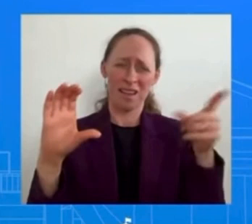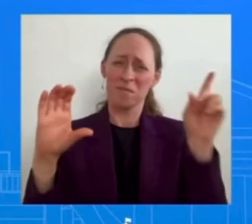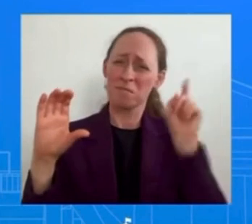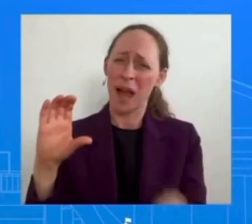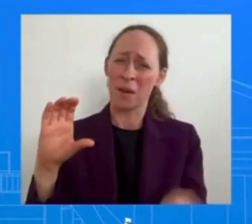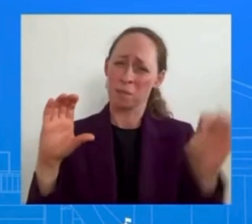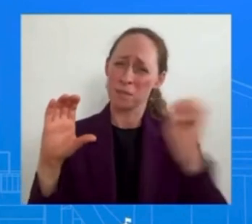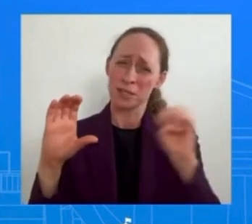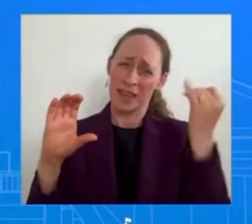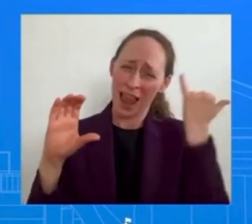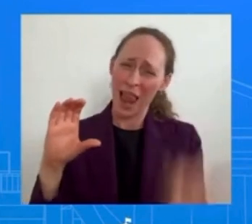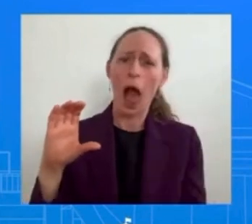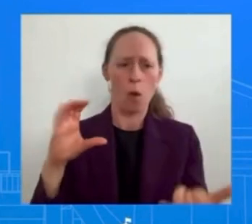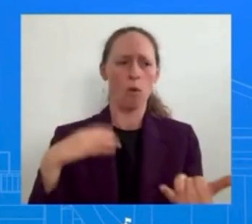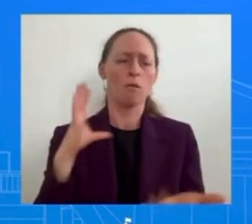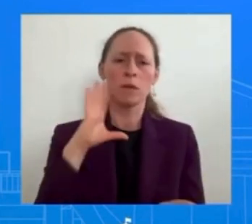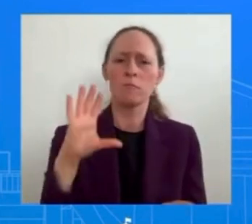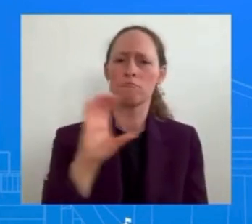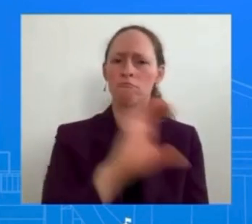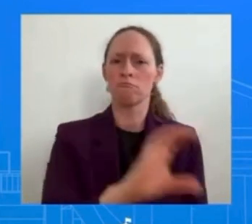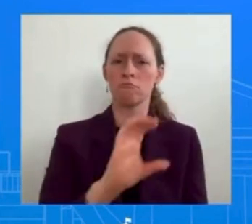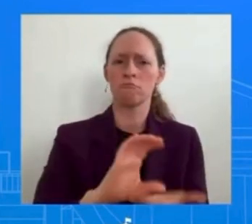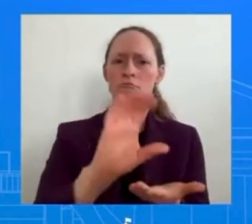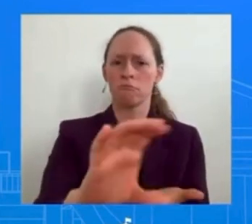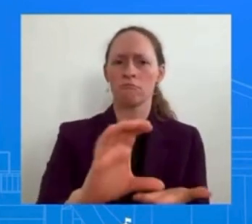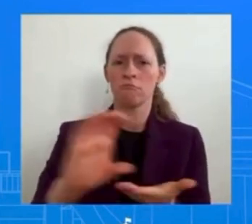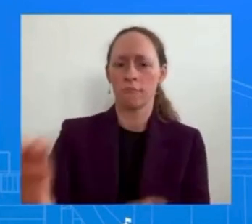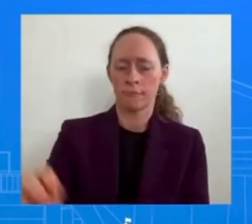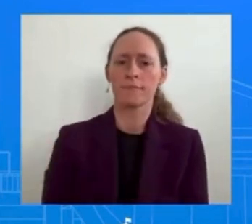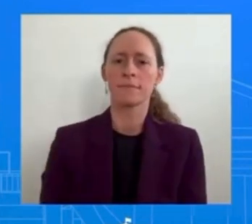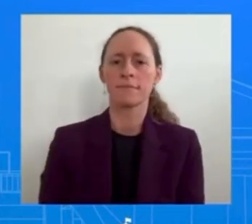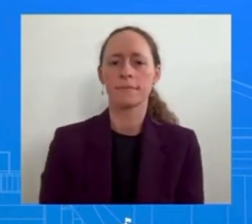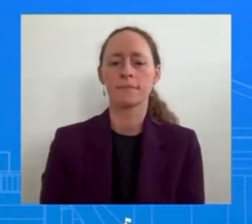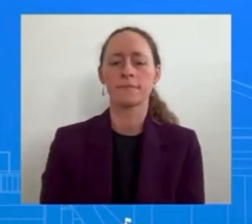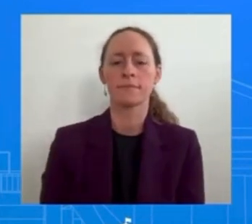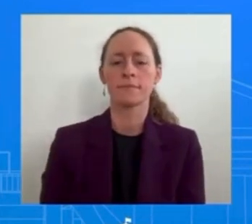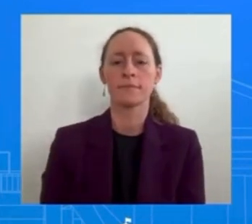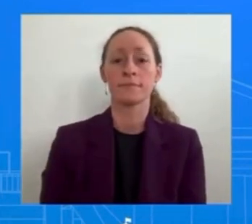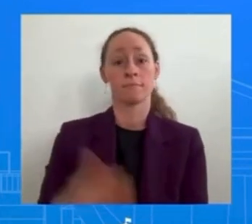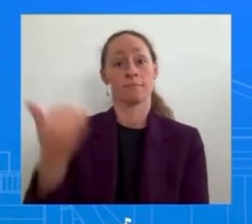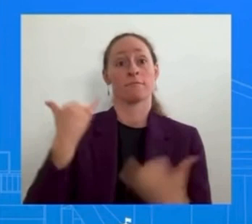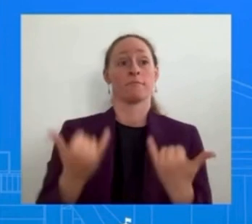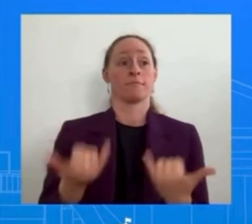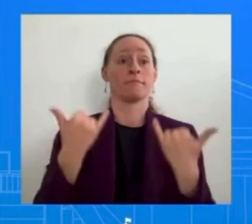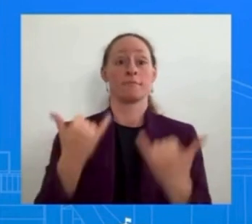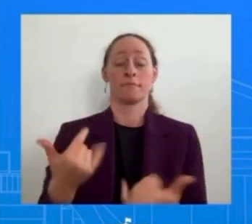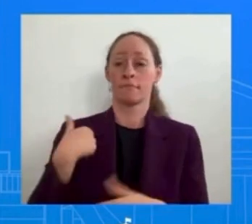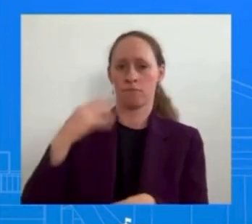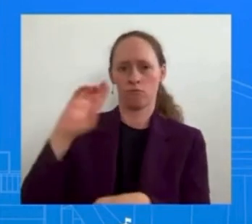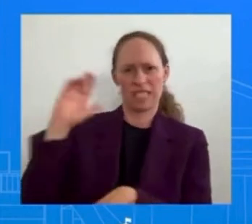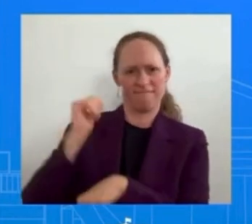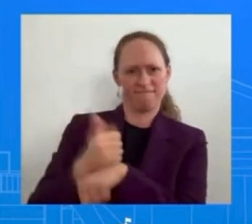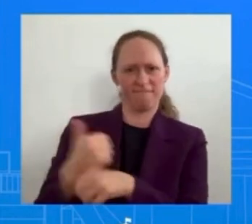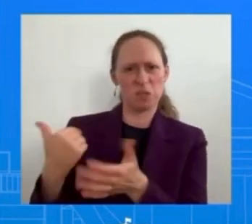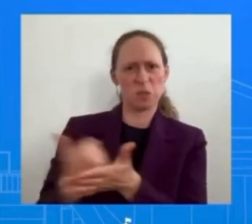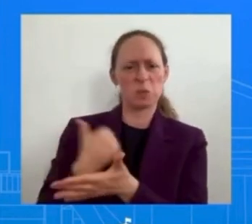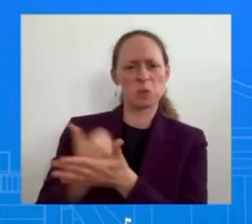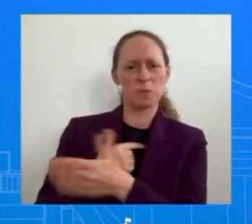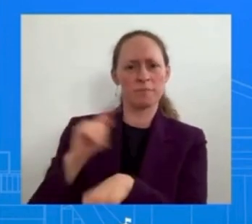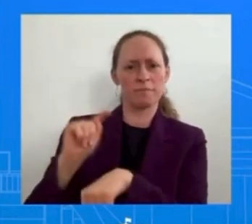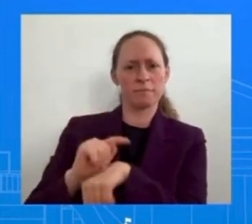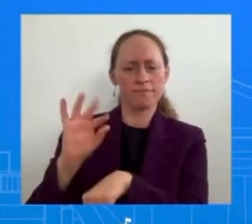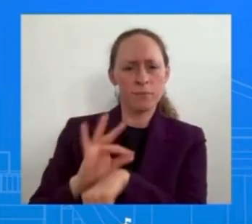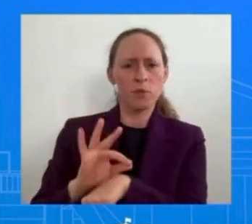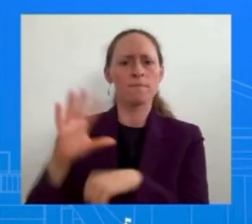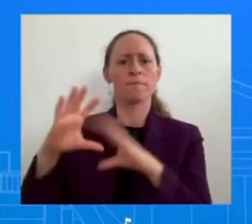that the housing assistance that survivors are eligible for, whether it's through FEMA's programs or the state programs, that it will be seamless to the